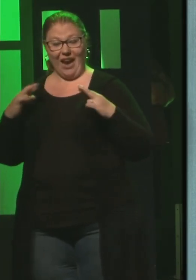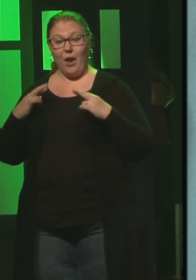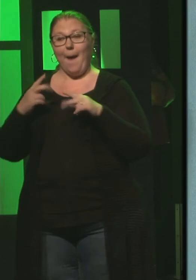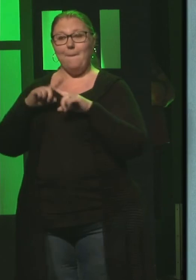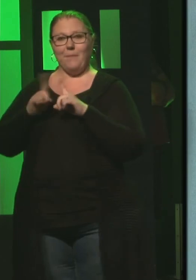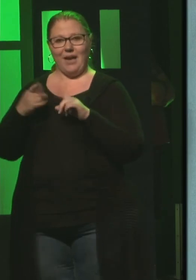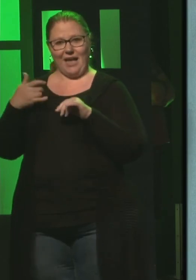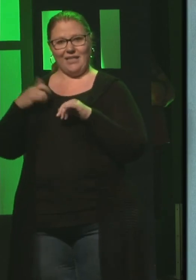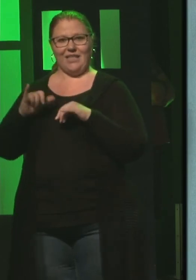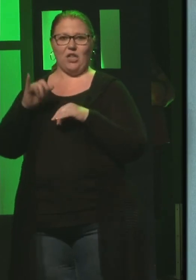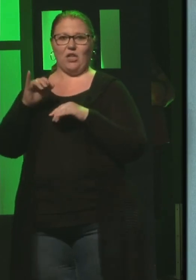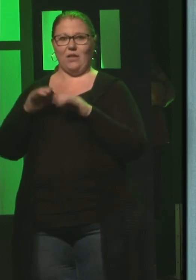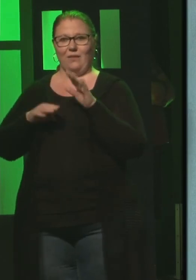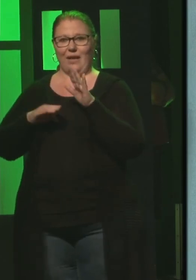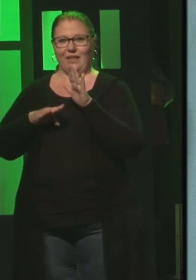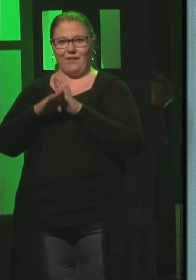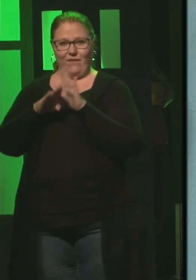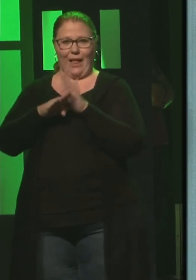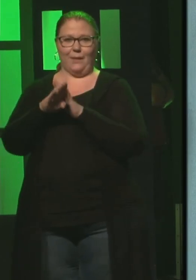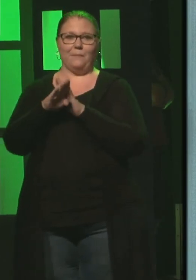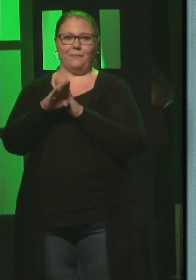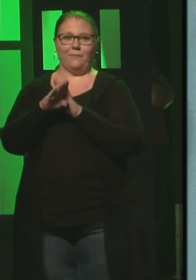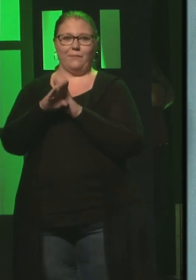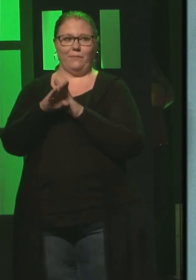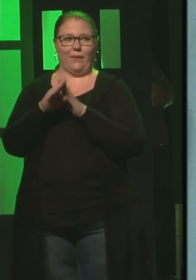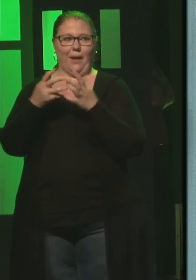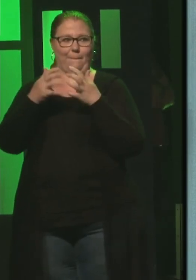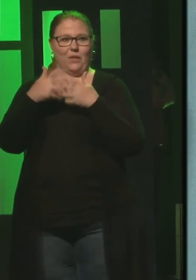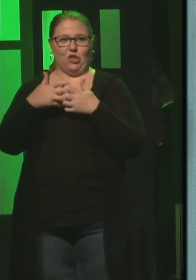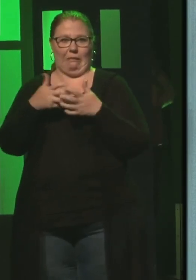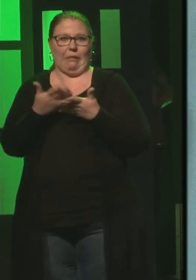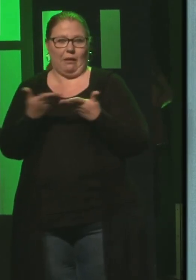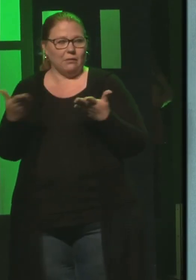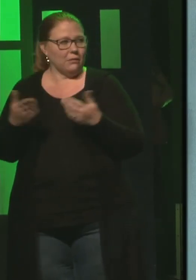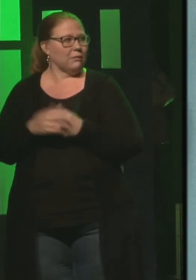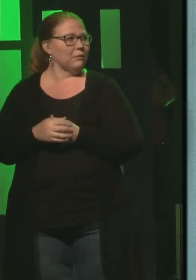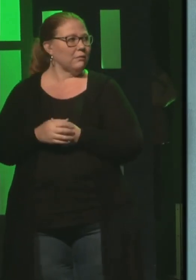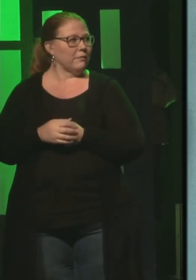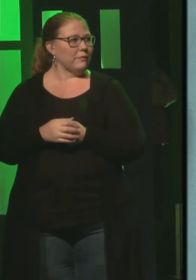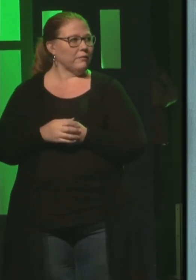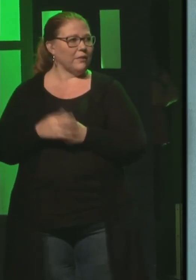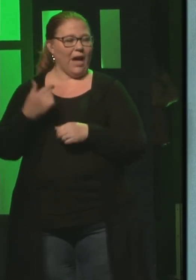warehouses. My skill sets evolved, and I was able to help project manage and build a